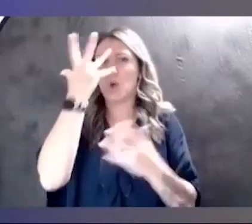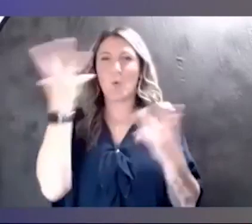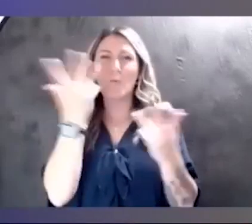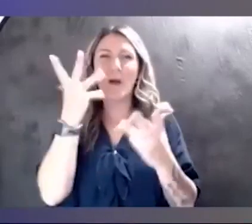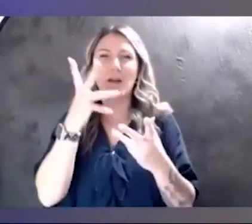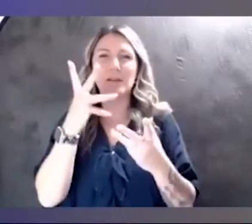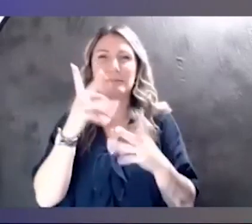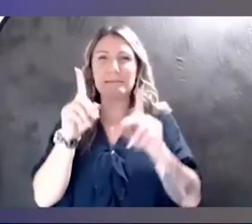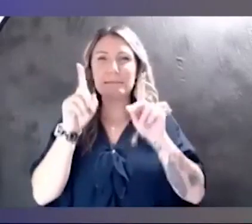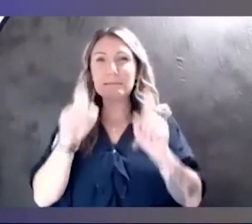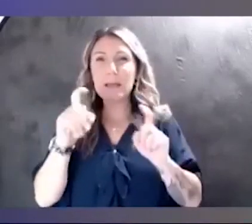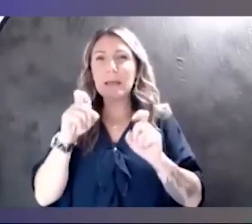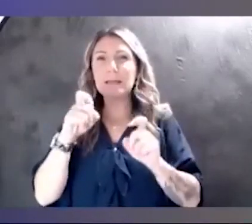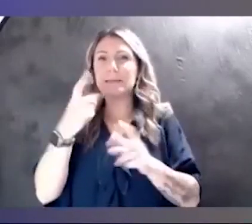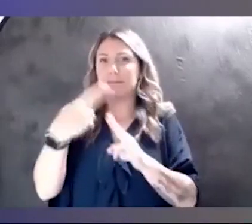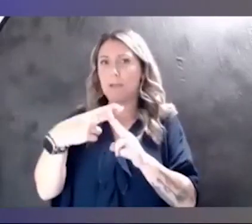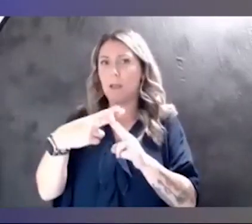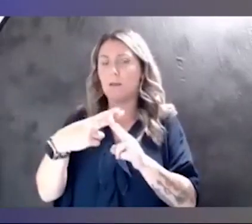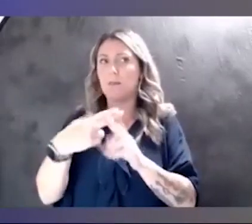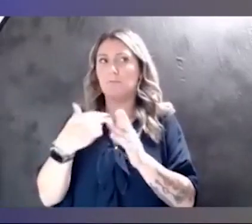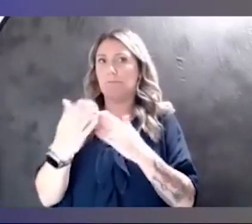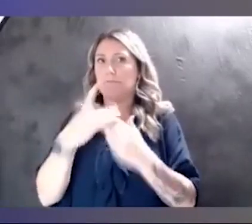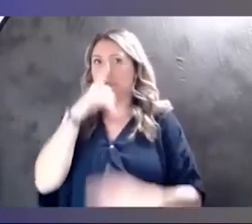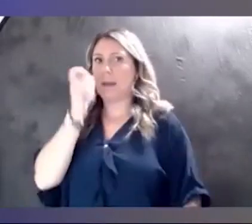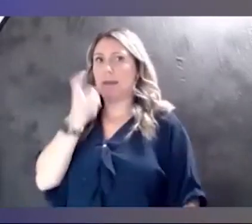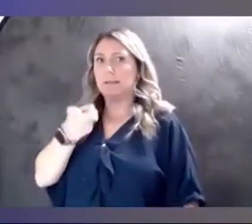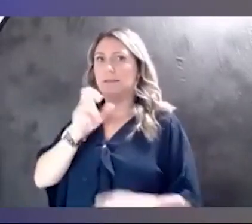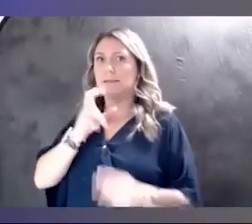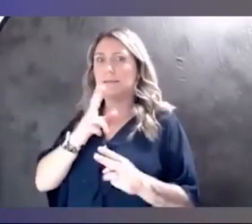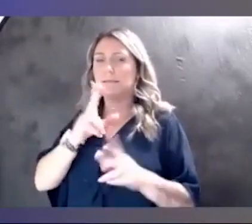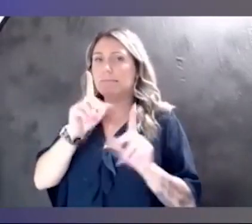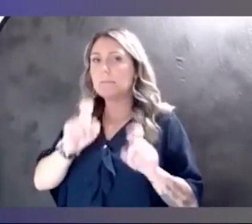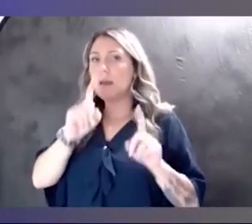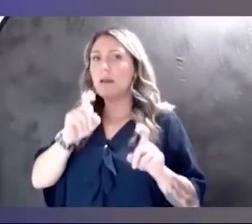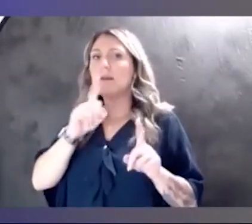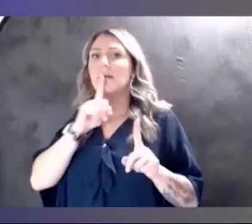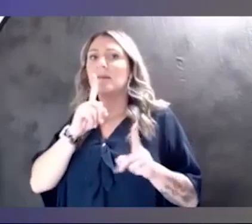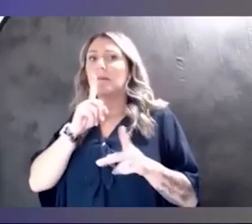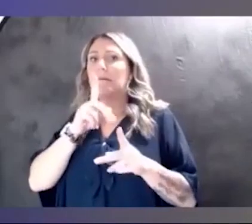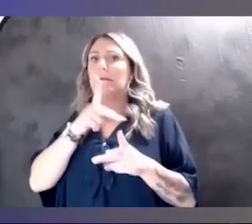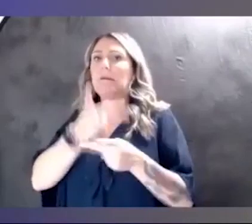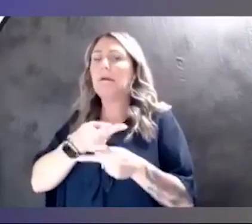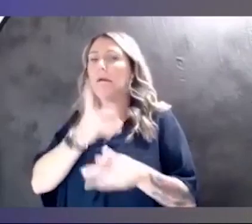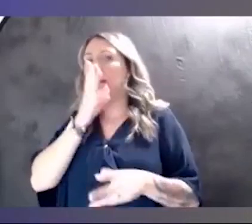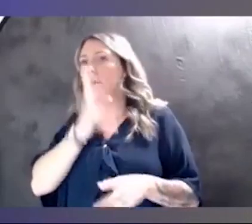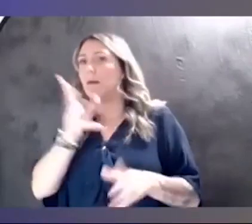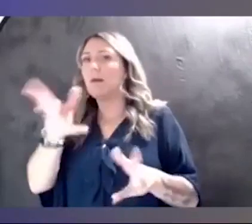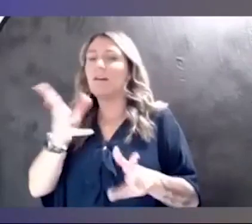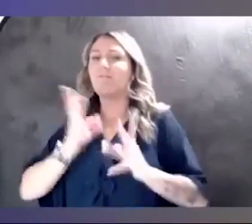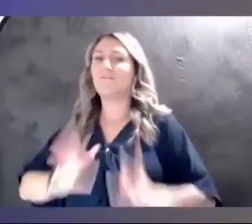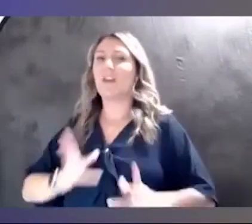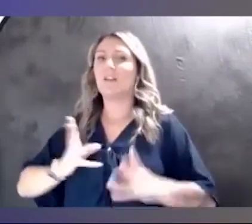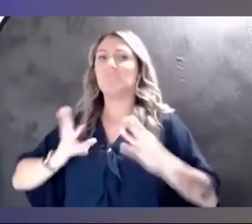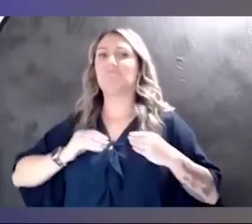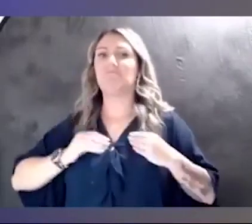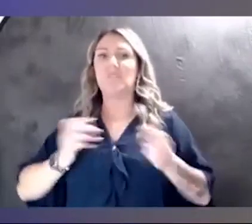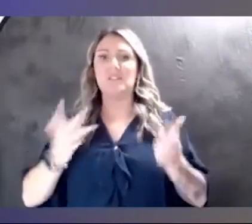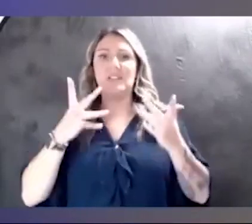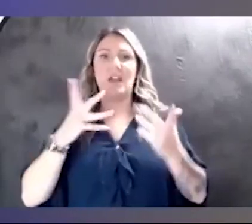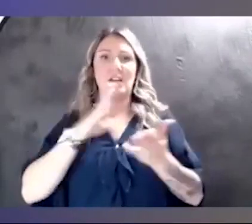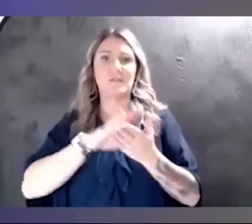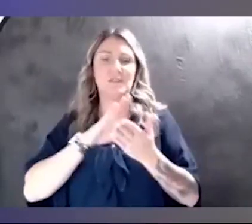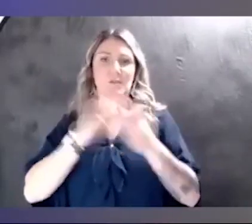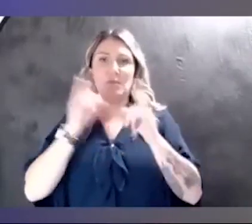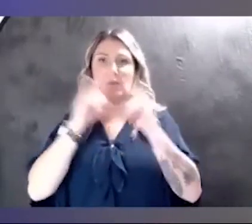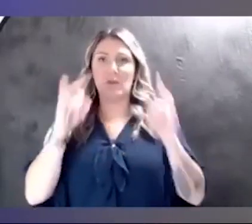because it's a test doesn't necessarily mean that you, again, throw caution to the wind, because I know there are a lot of summer camps this year that required testing before